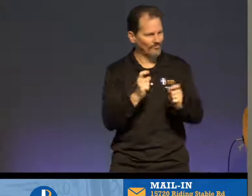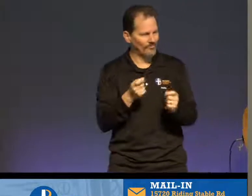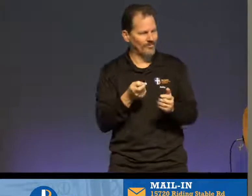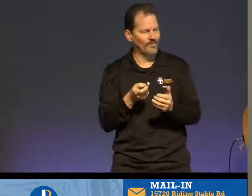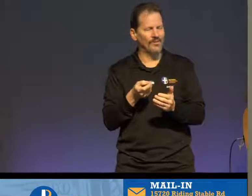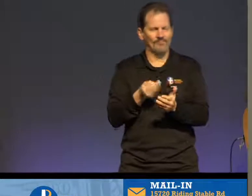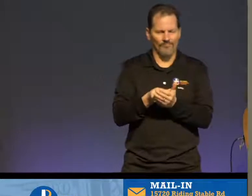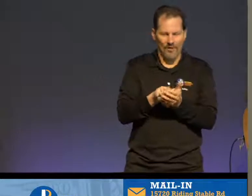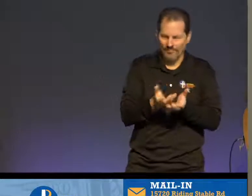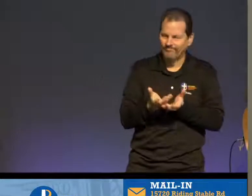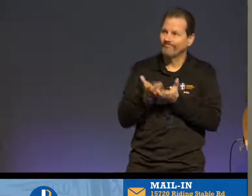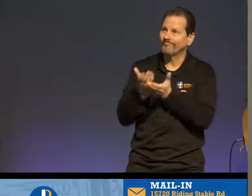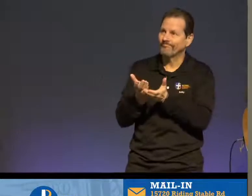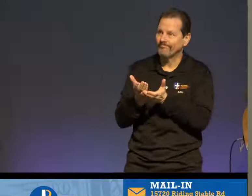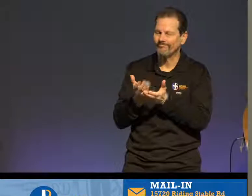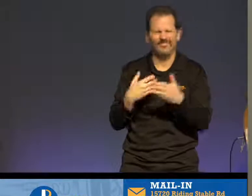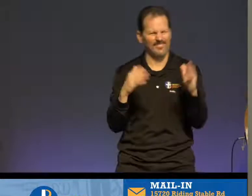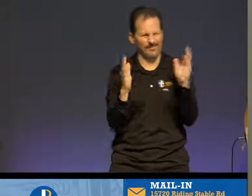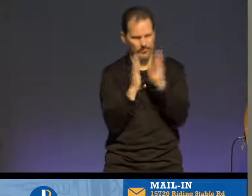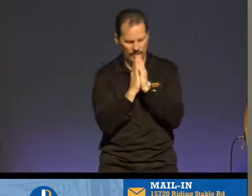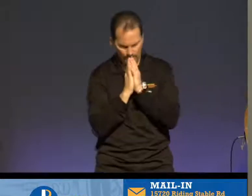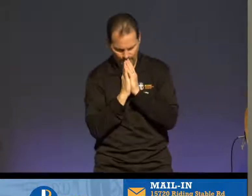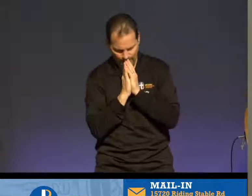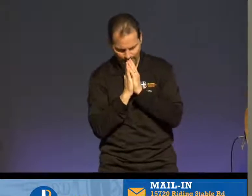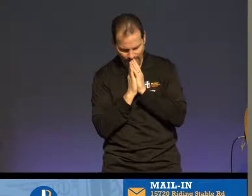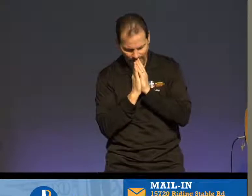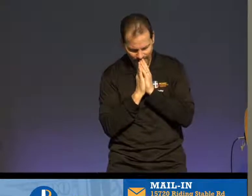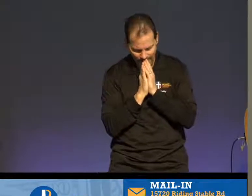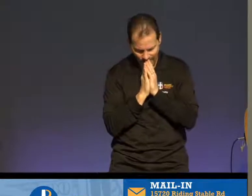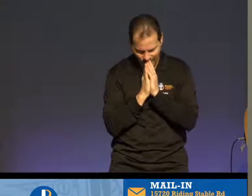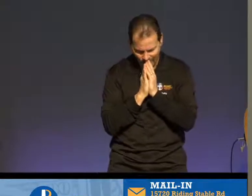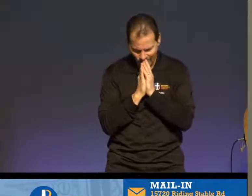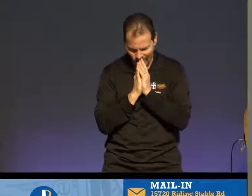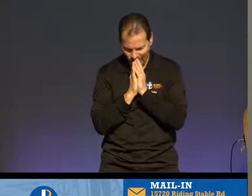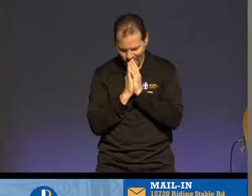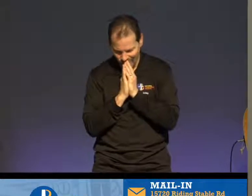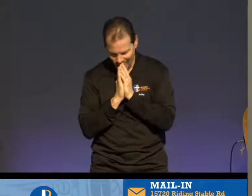God in heaven, thank you so much that we are able to